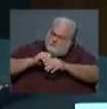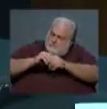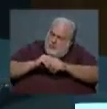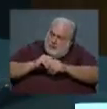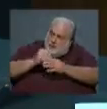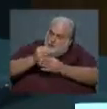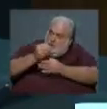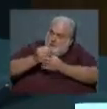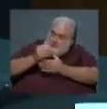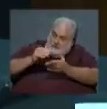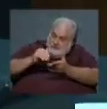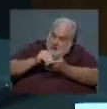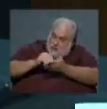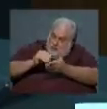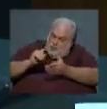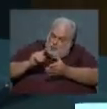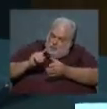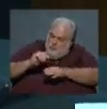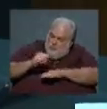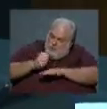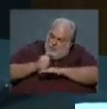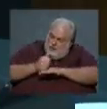the shopping center or where is it located?